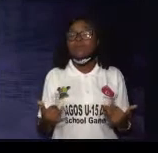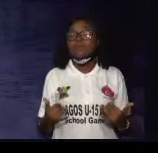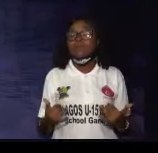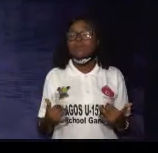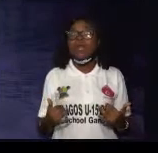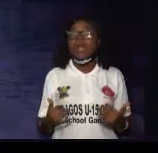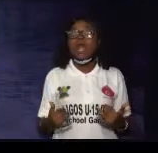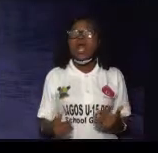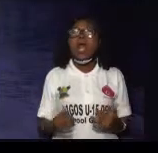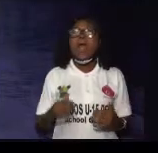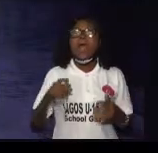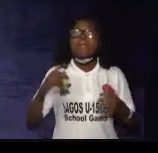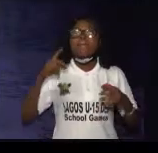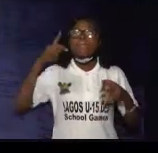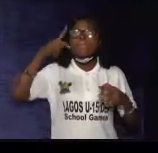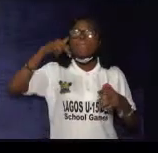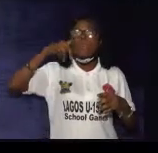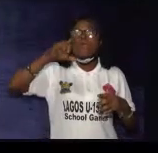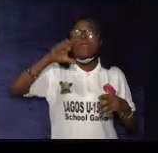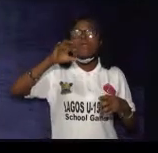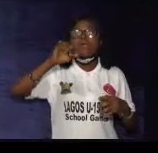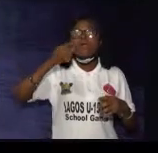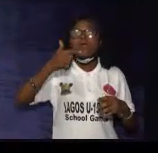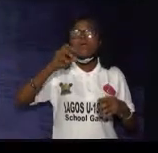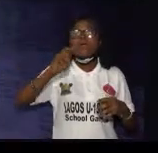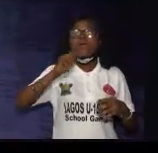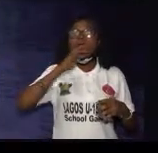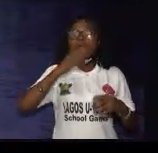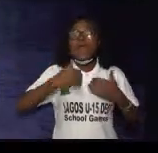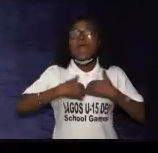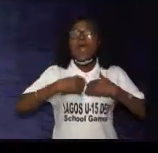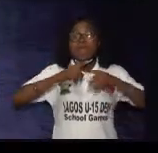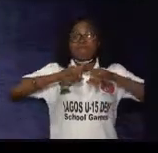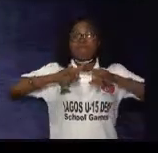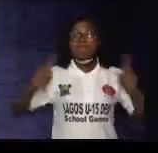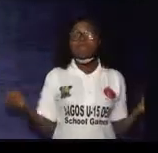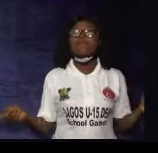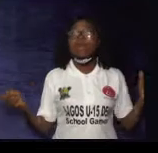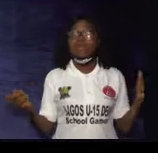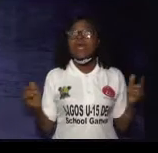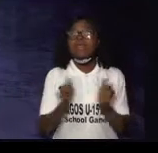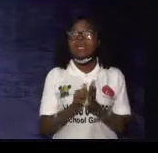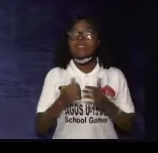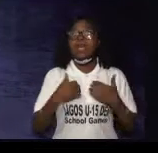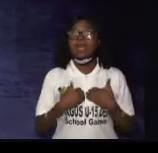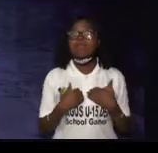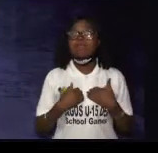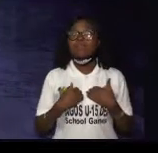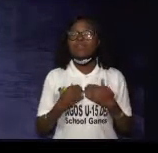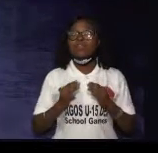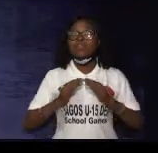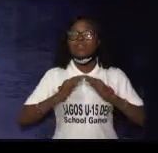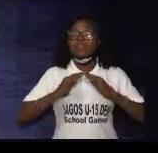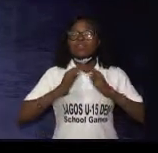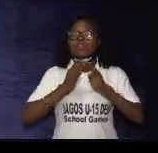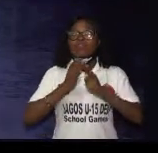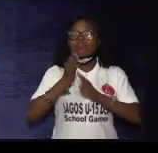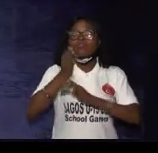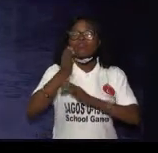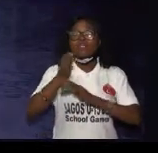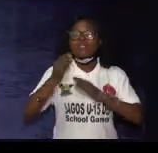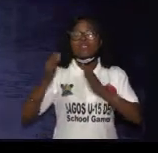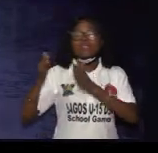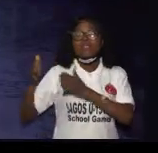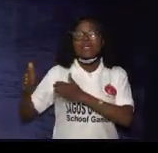Now, polygons we have discussed in our previous lessons are plane shapes that have straight sides, and